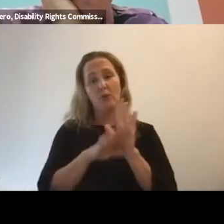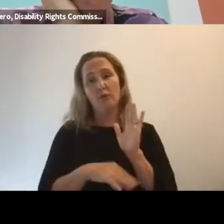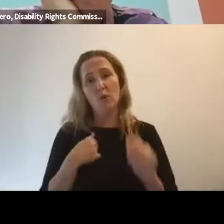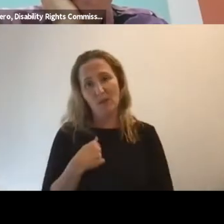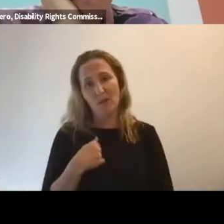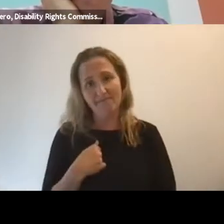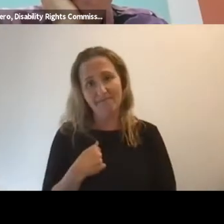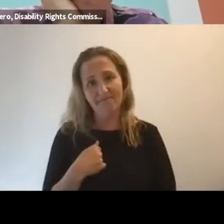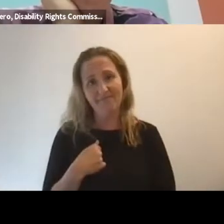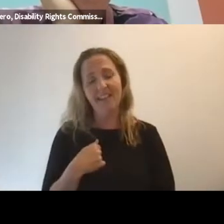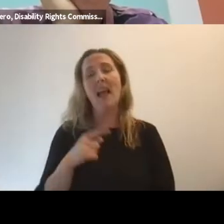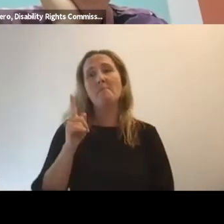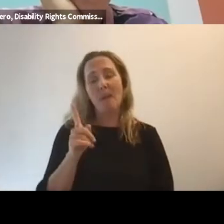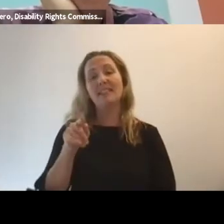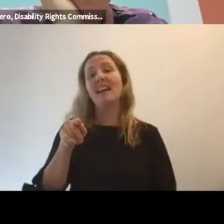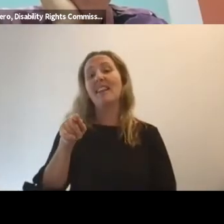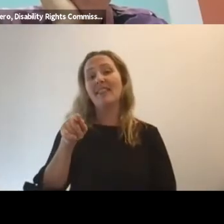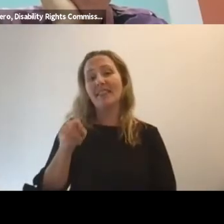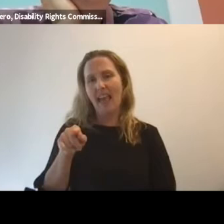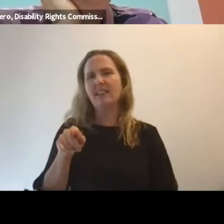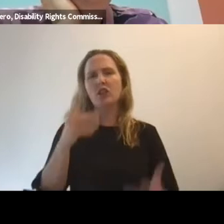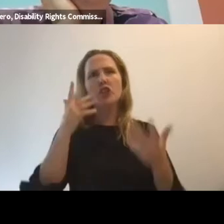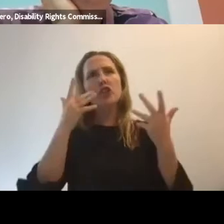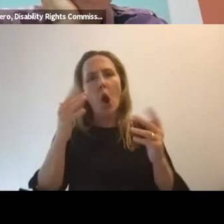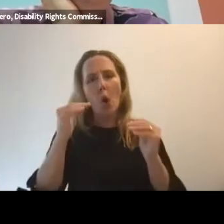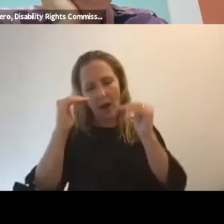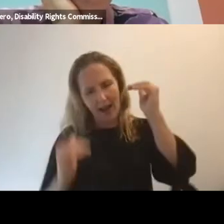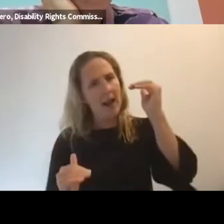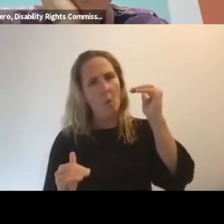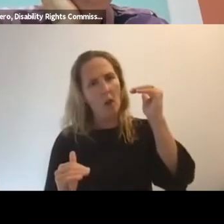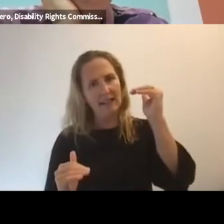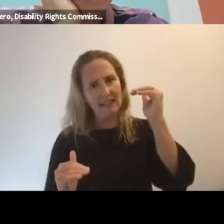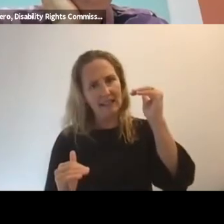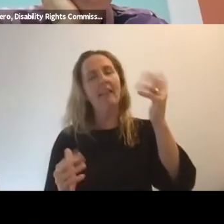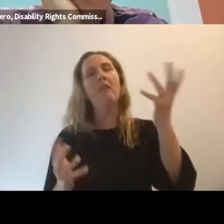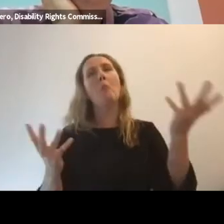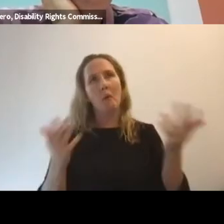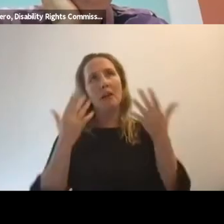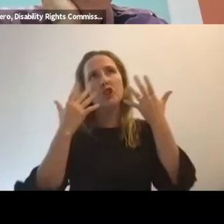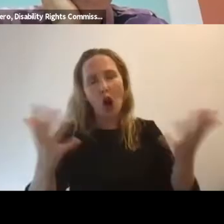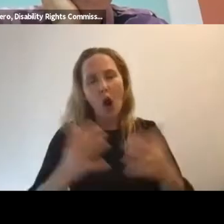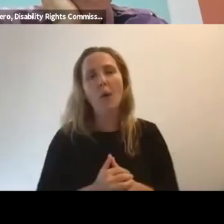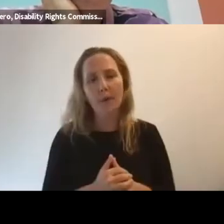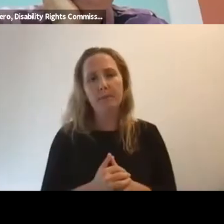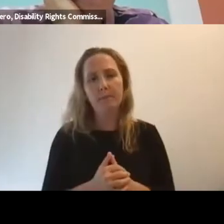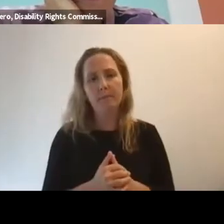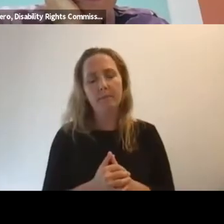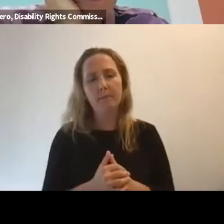start to highlight some of the inequalities and actually